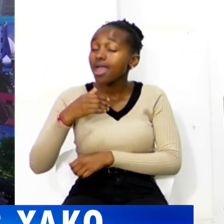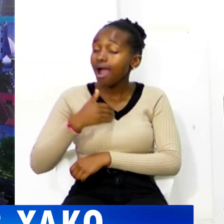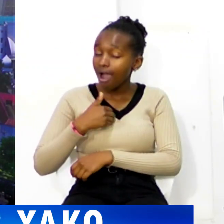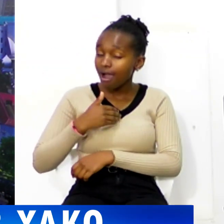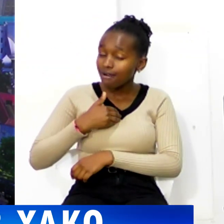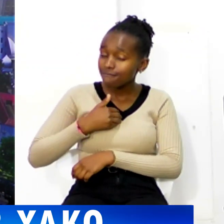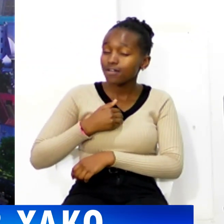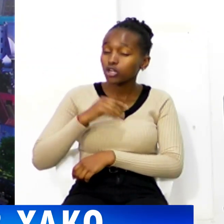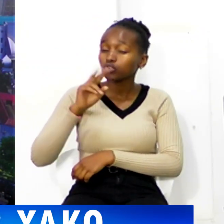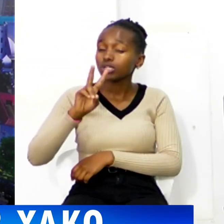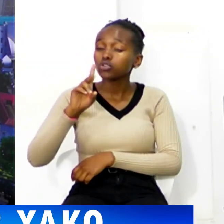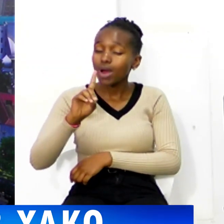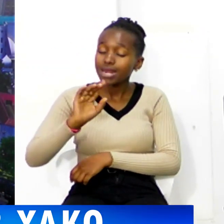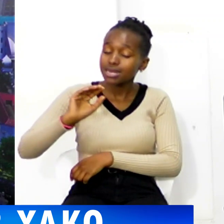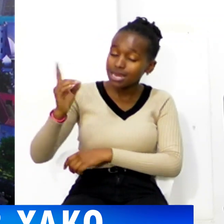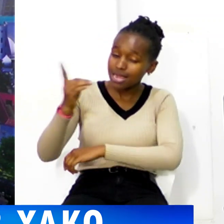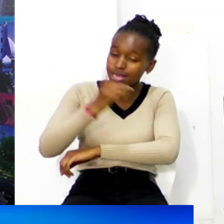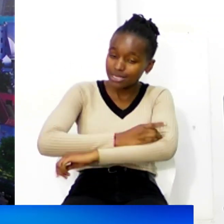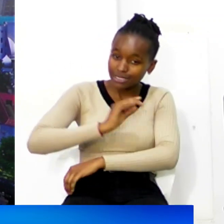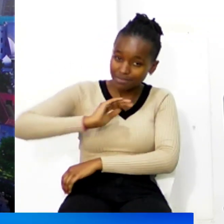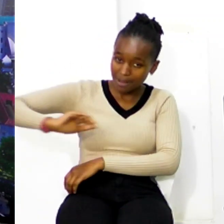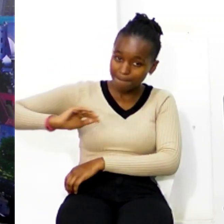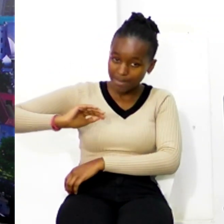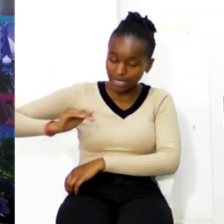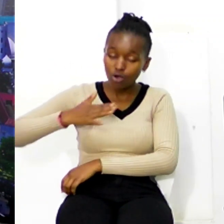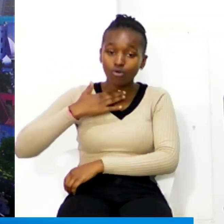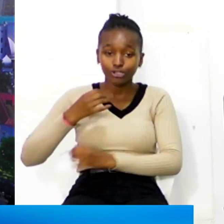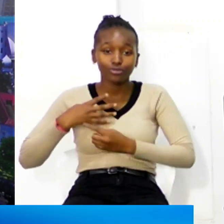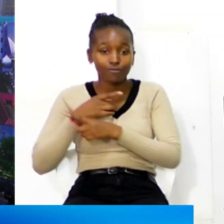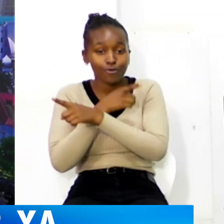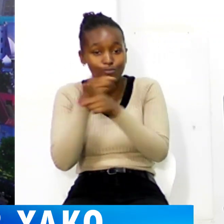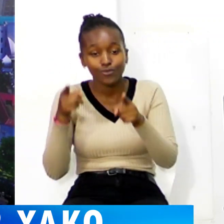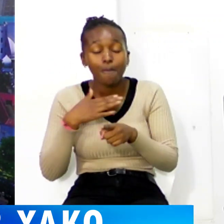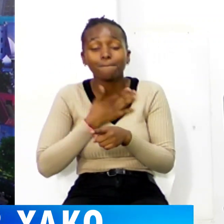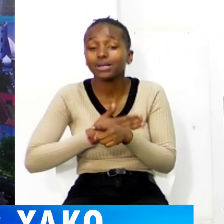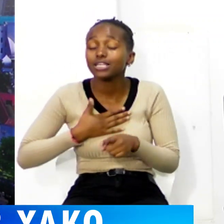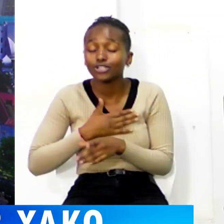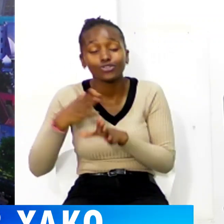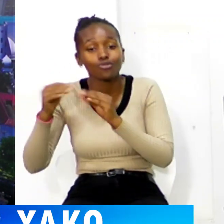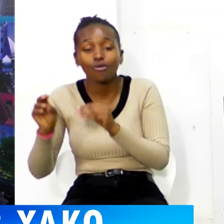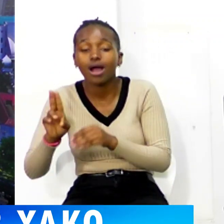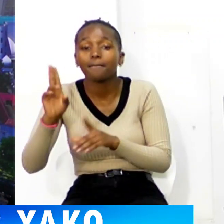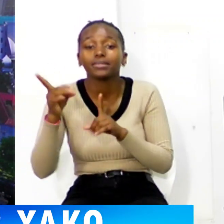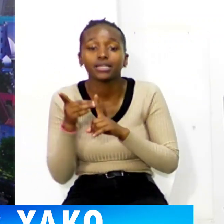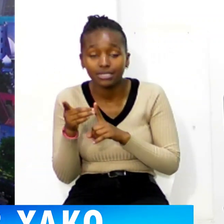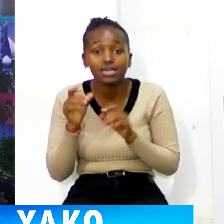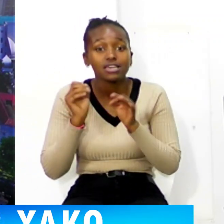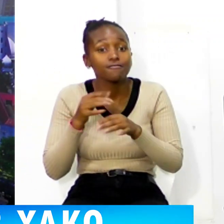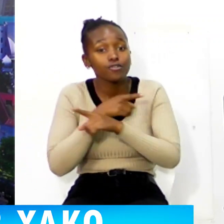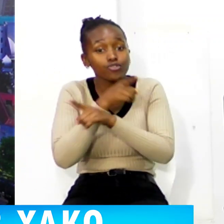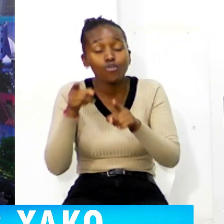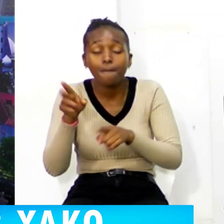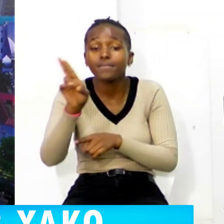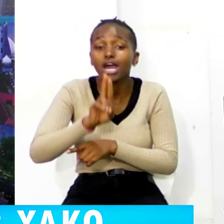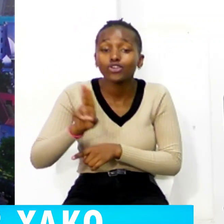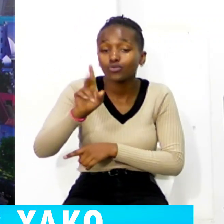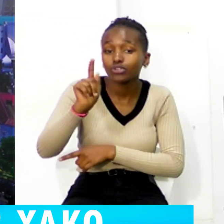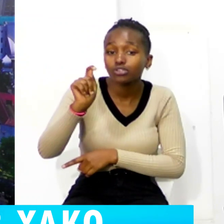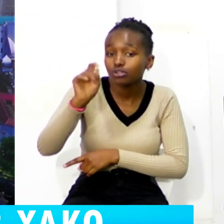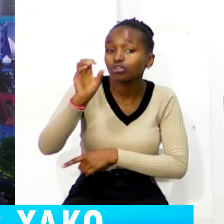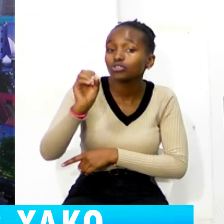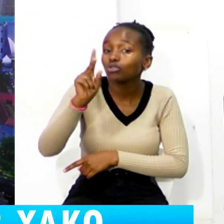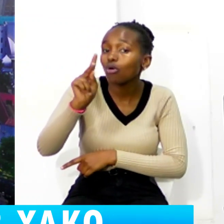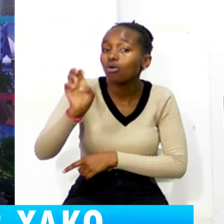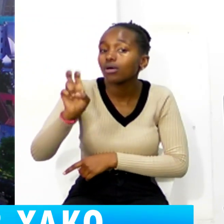talking about this to every Kenyan, that all of us may be able to, all of us using prepaid meters may be able to